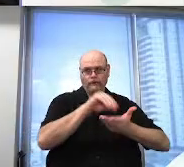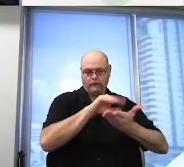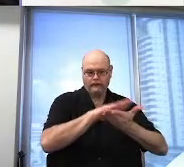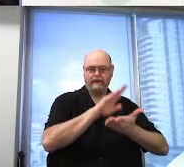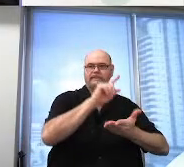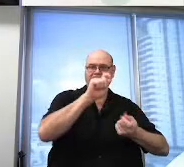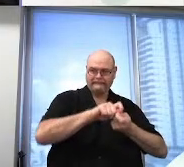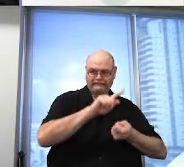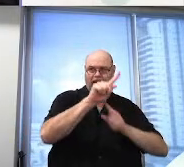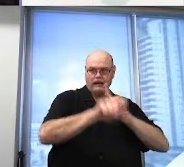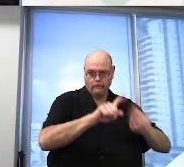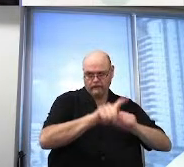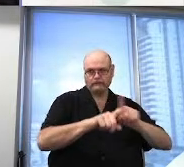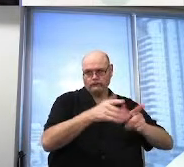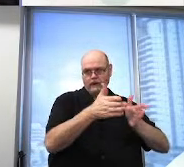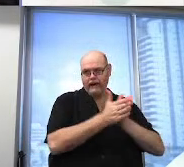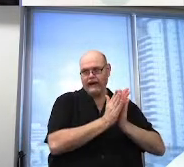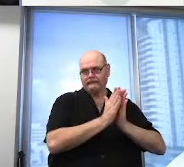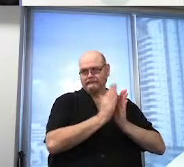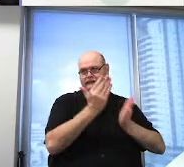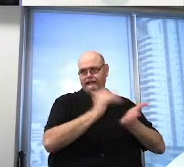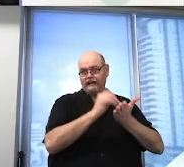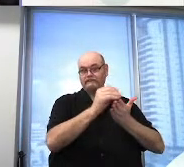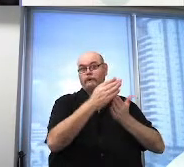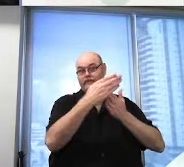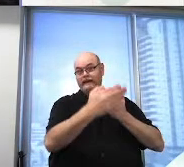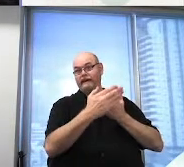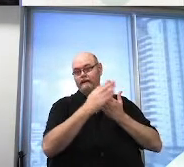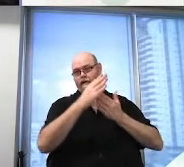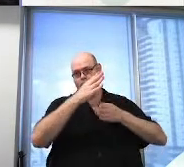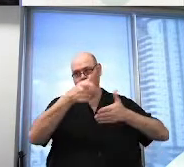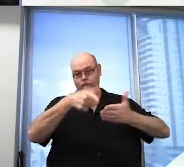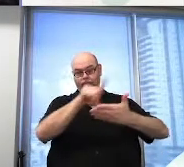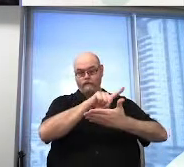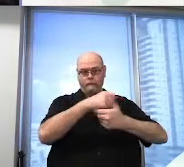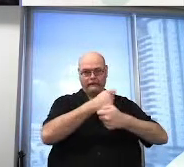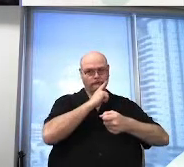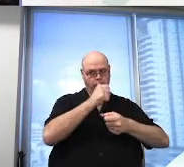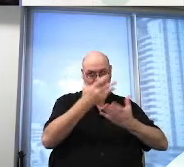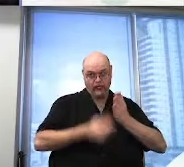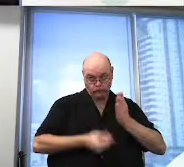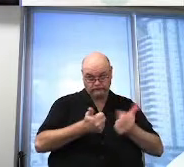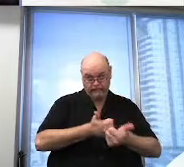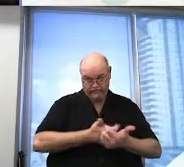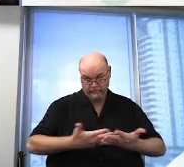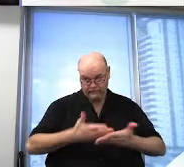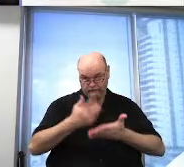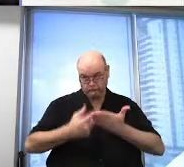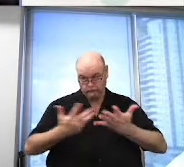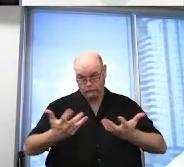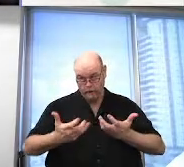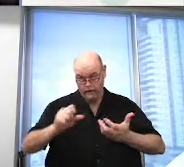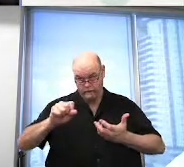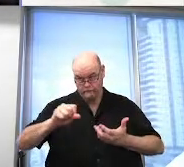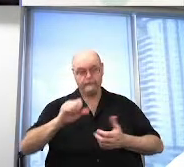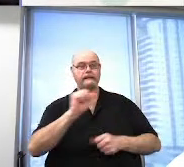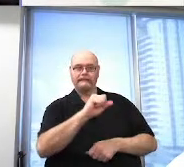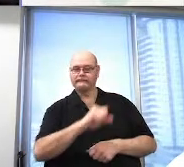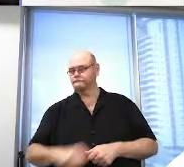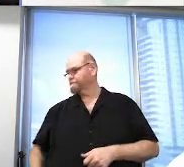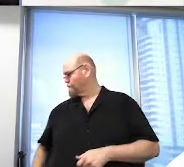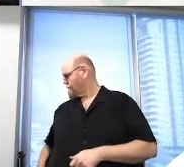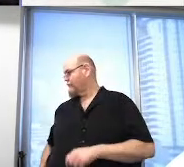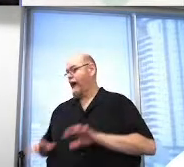somebody makes a note of particular items so that at the end of the day, we can review them and make sure nothing has gotten lost. Is that what you're asking for, Ms.